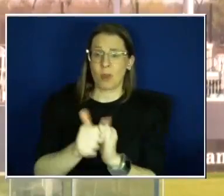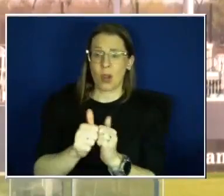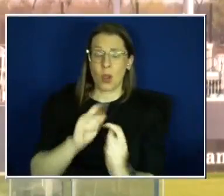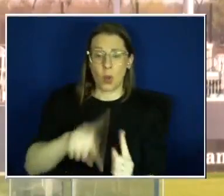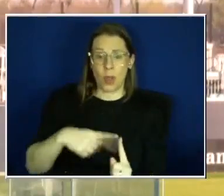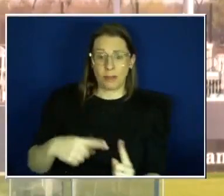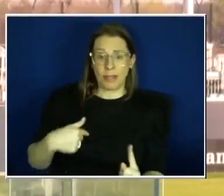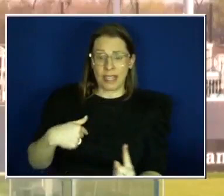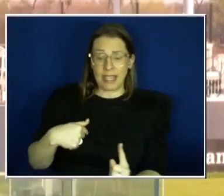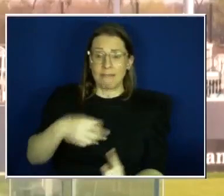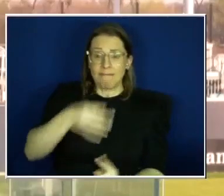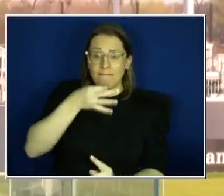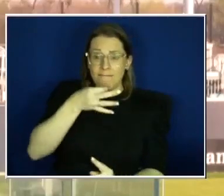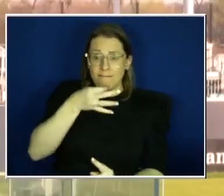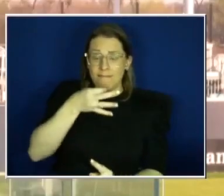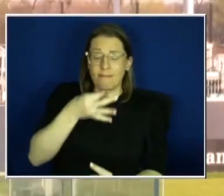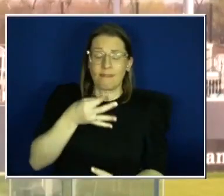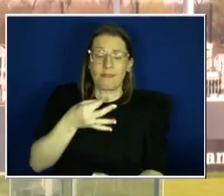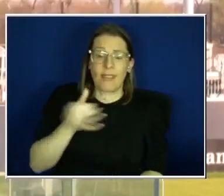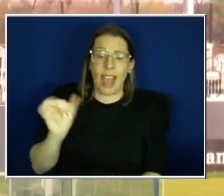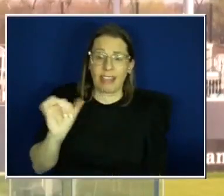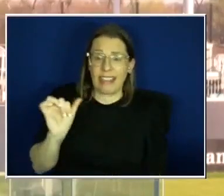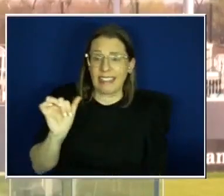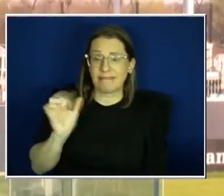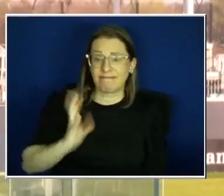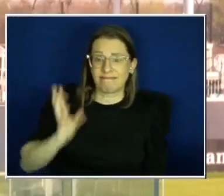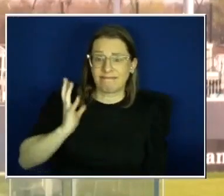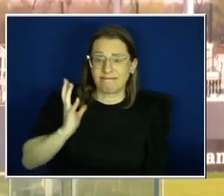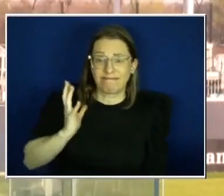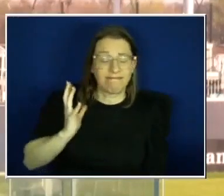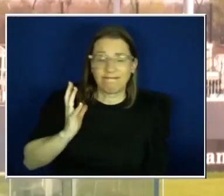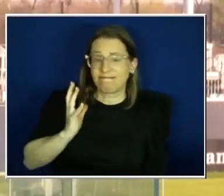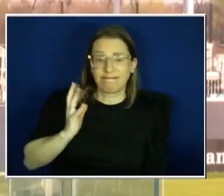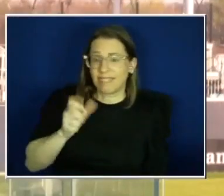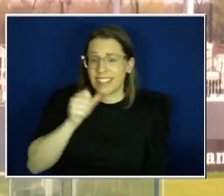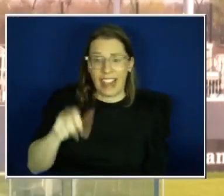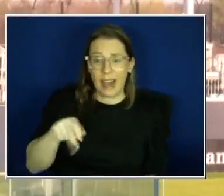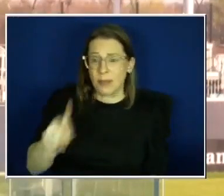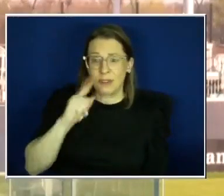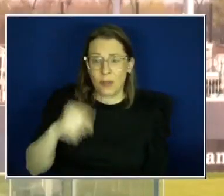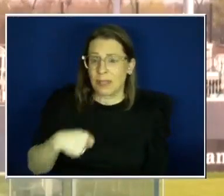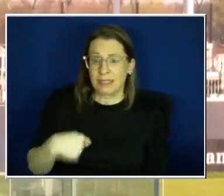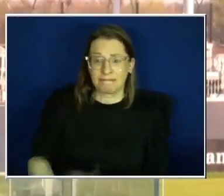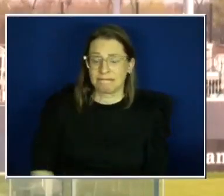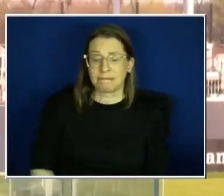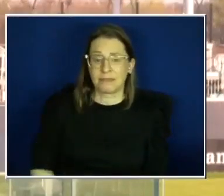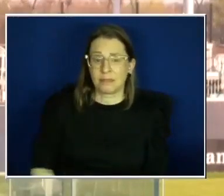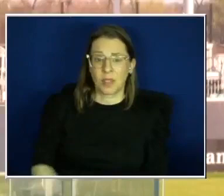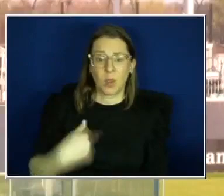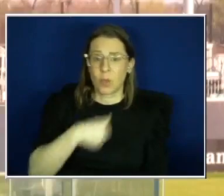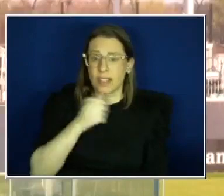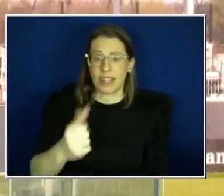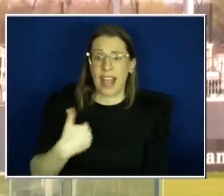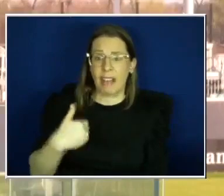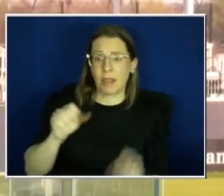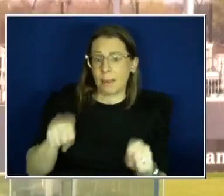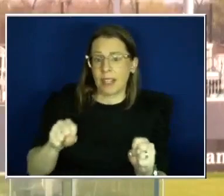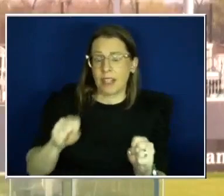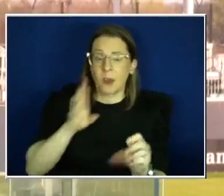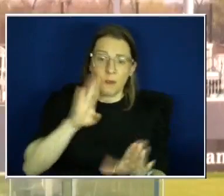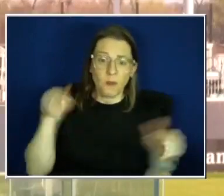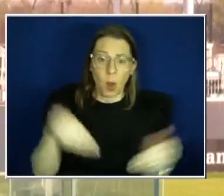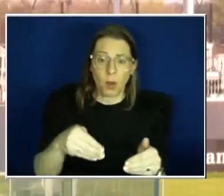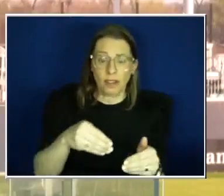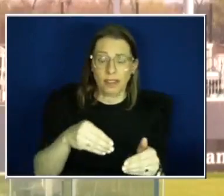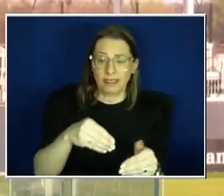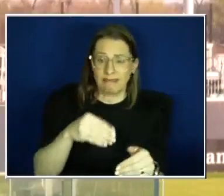professional athlete was not an opportunity, we didn't have that ability to just focus on that. And I think